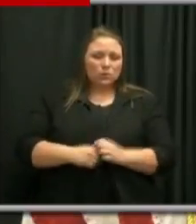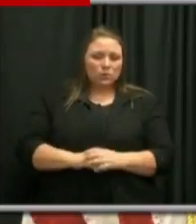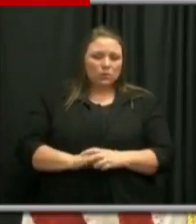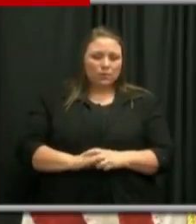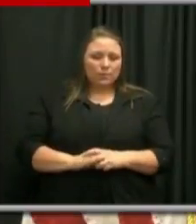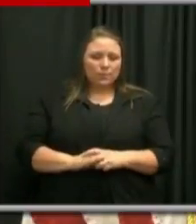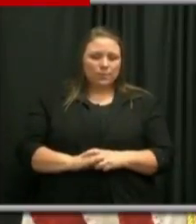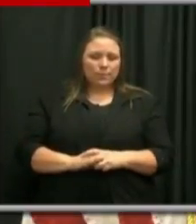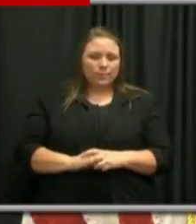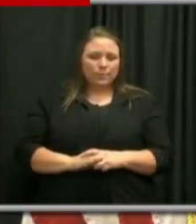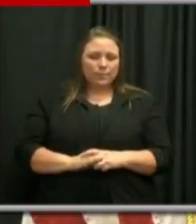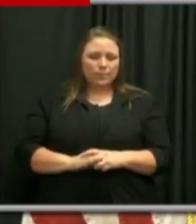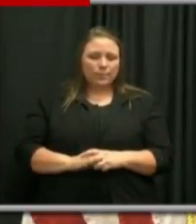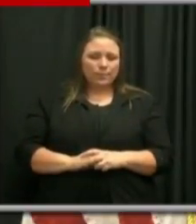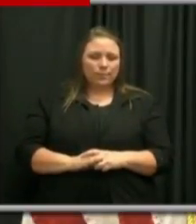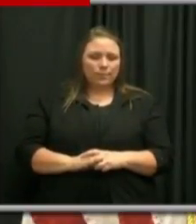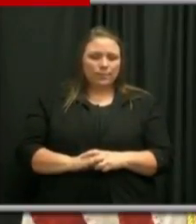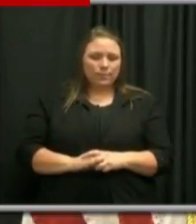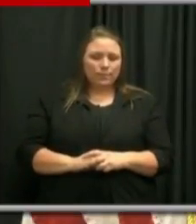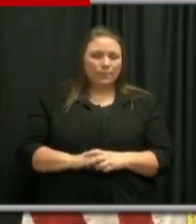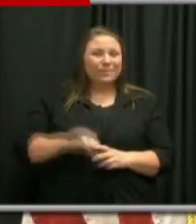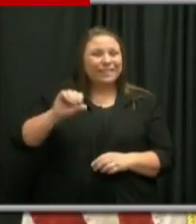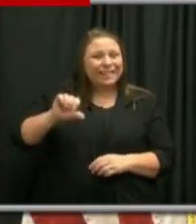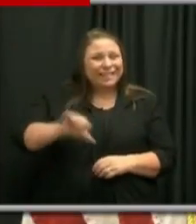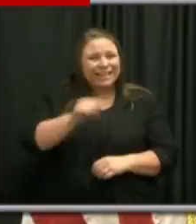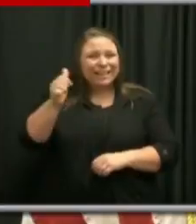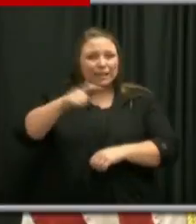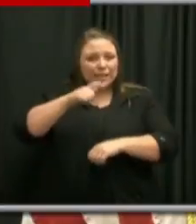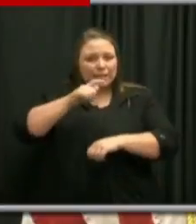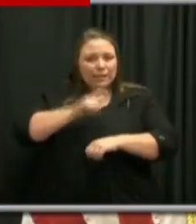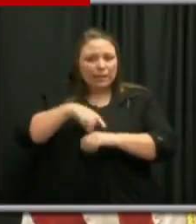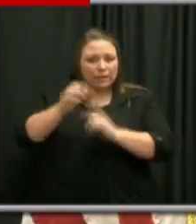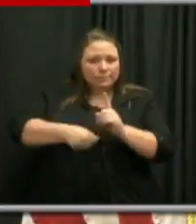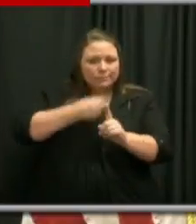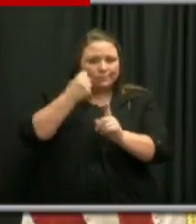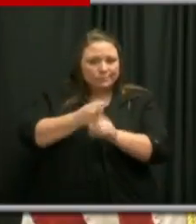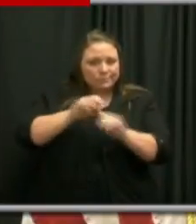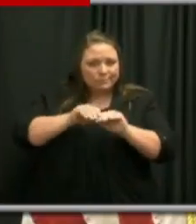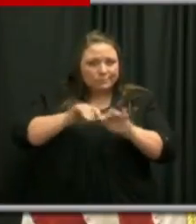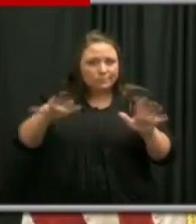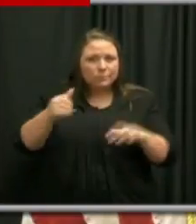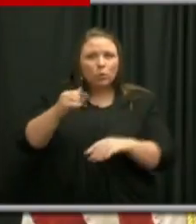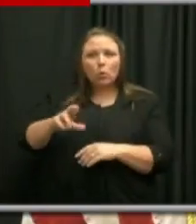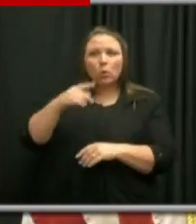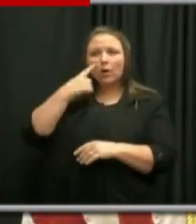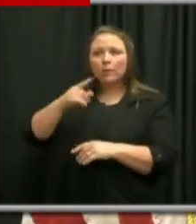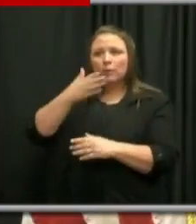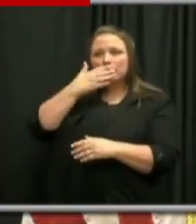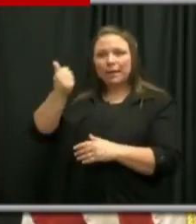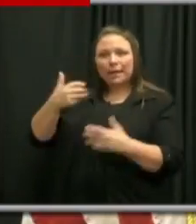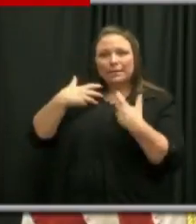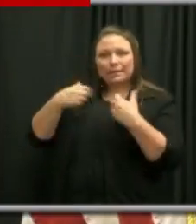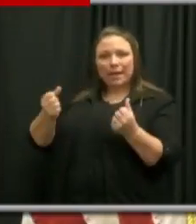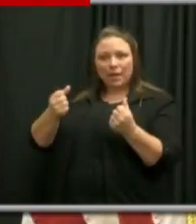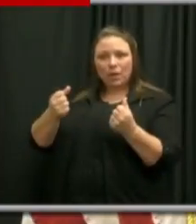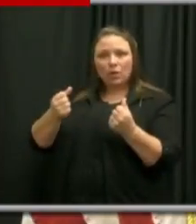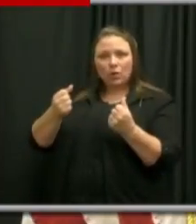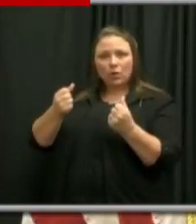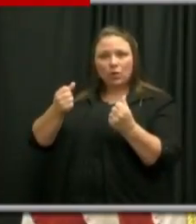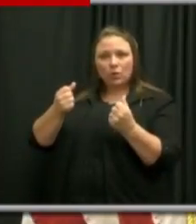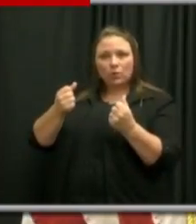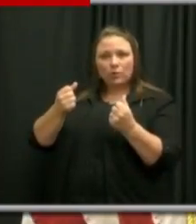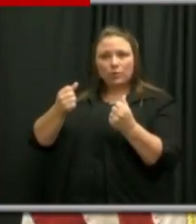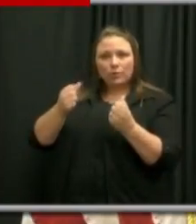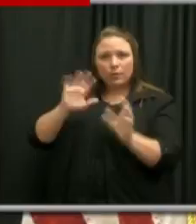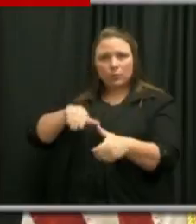Anytime that there is an outbreak, or even just for best health practices, there is cleaning that is